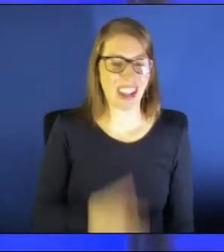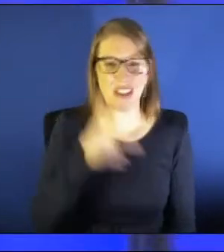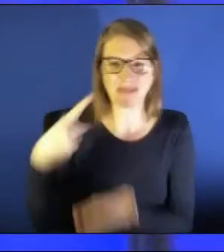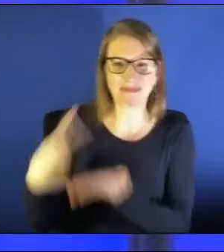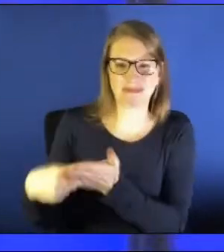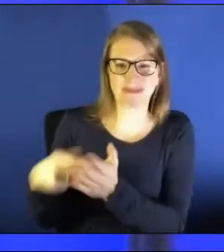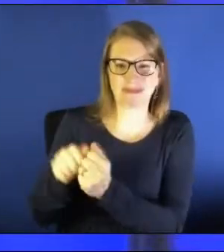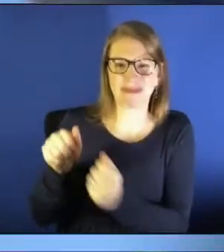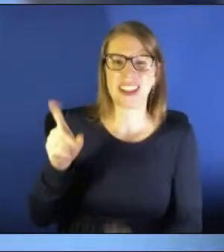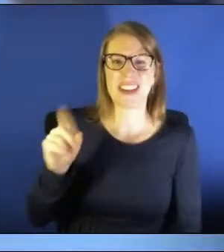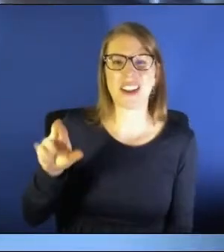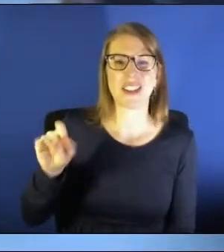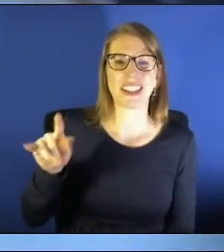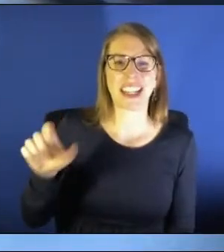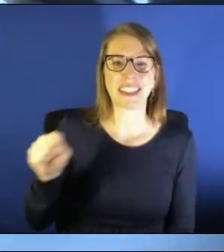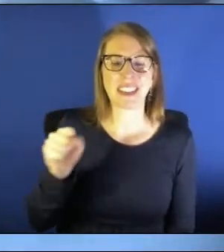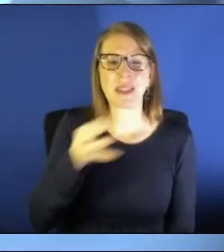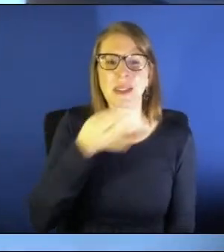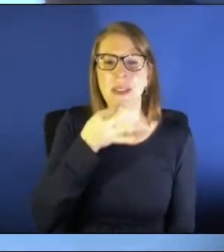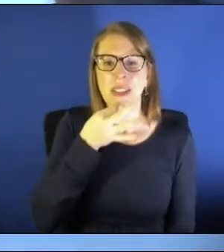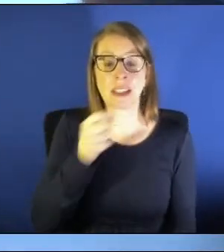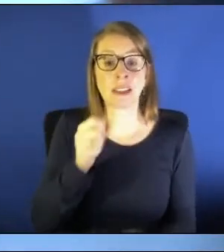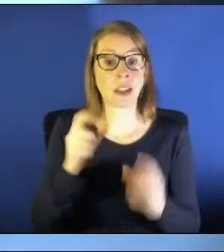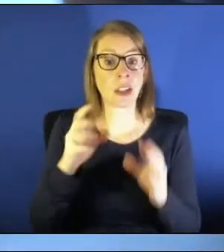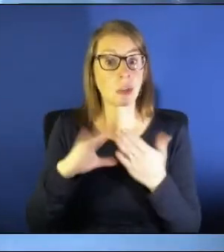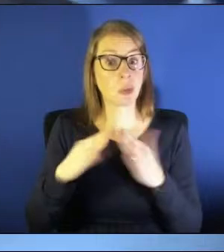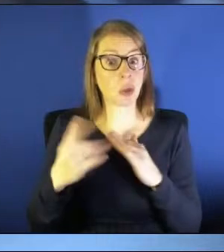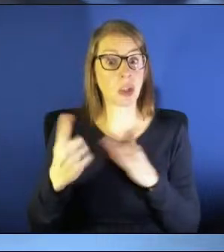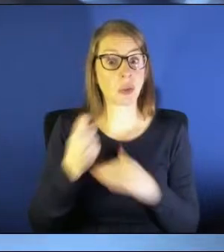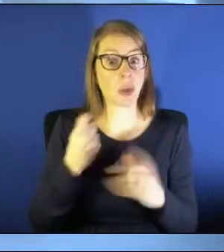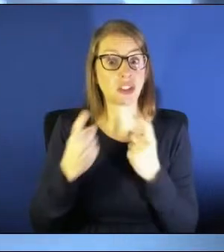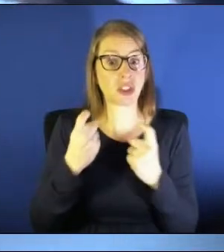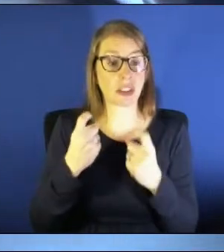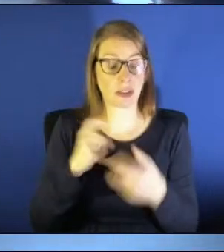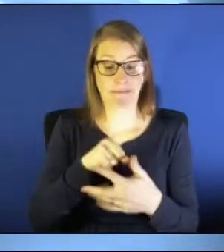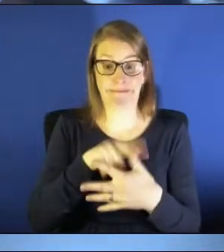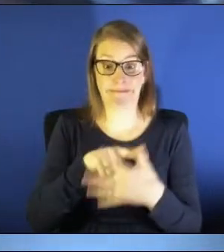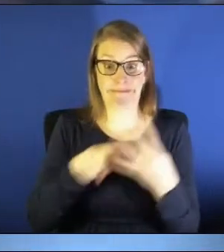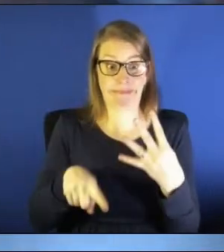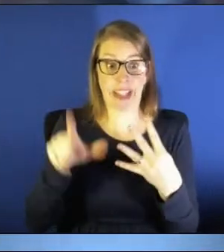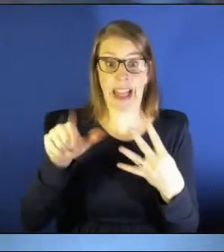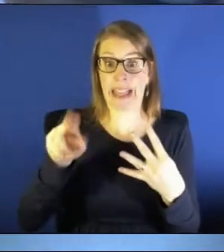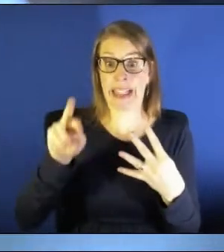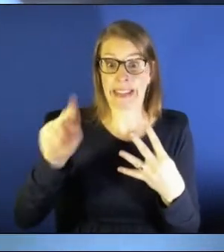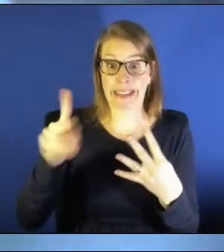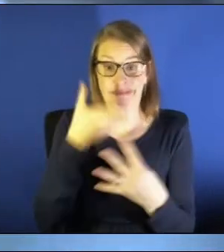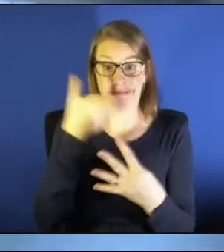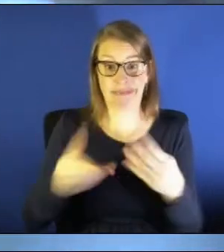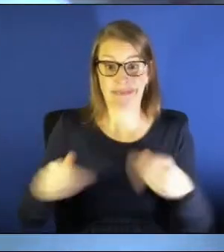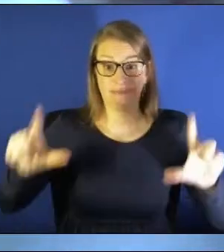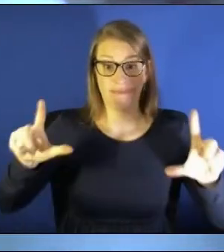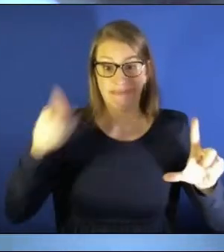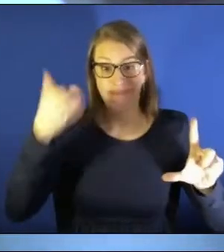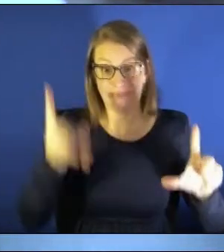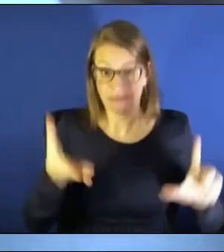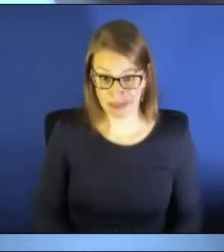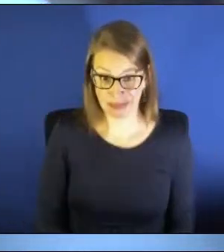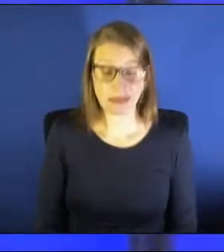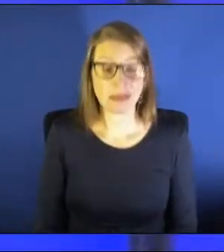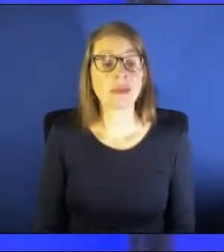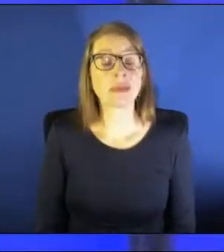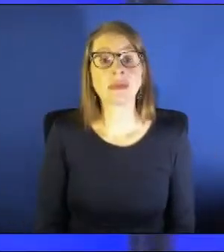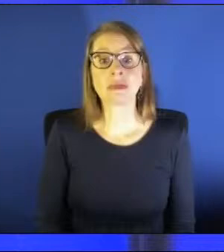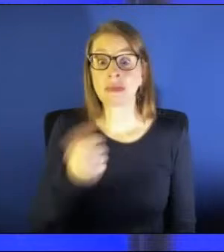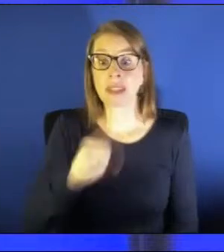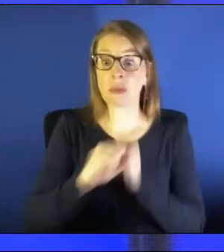sure you get your questions sent into us on YouTube, on Facebook, and on the Medical News Network. You can find links to those right there on your screen. Any reporter questions